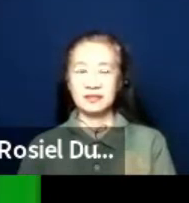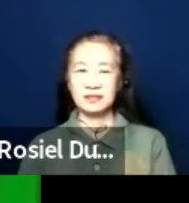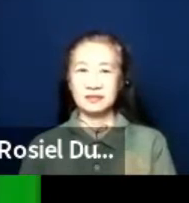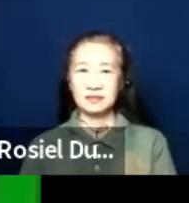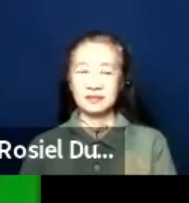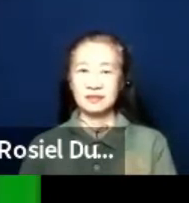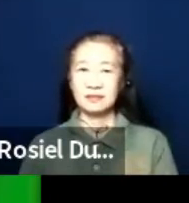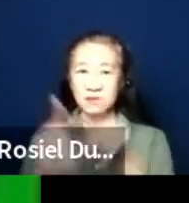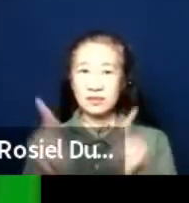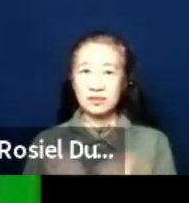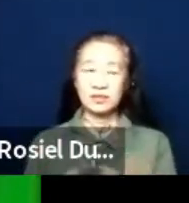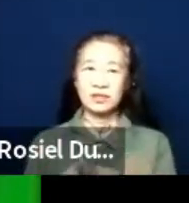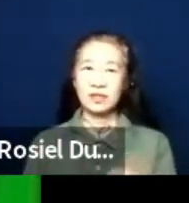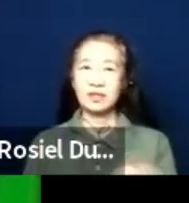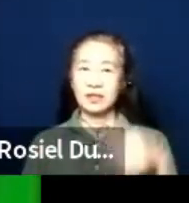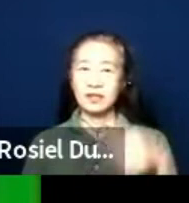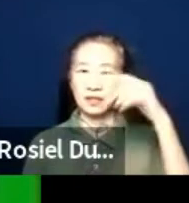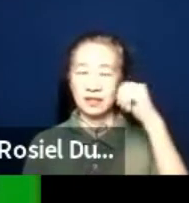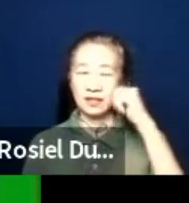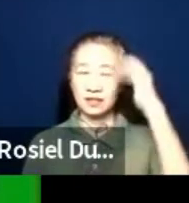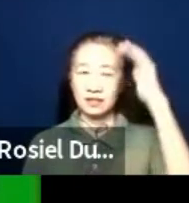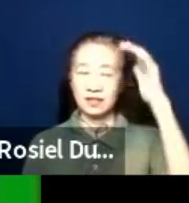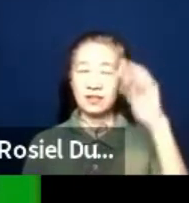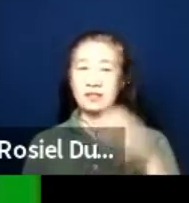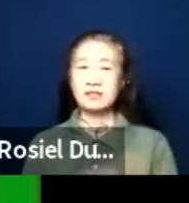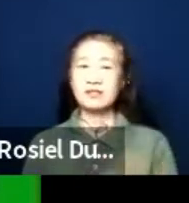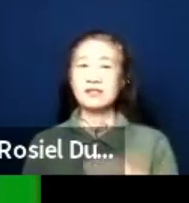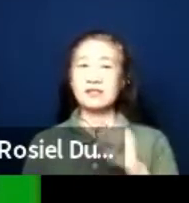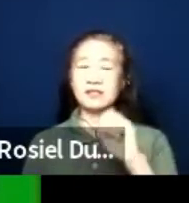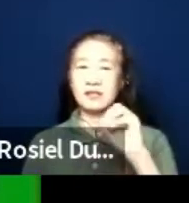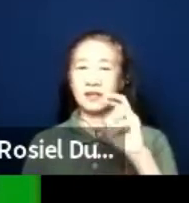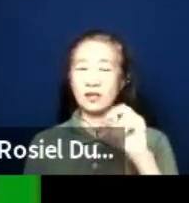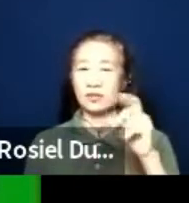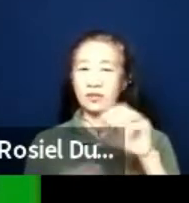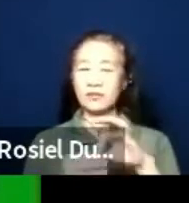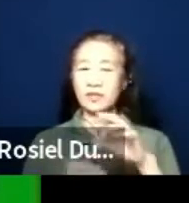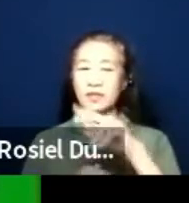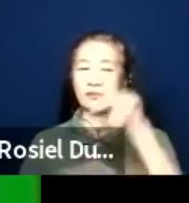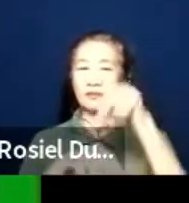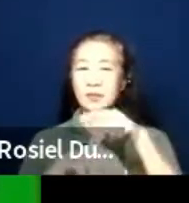And of course, the Girl Scout of the Philippines, Pasay Council, shout out.